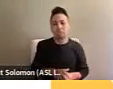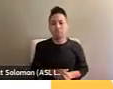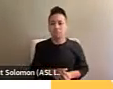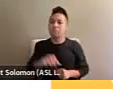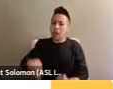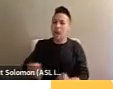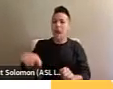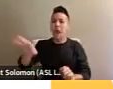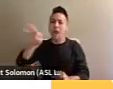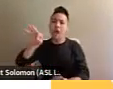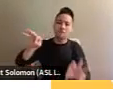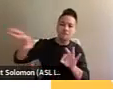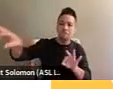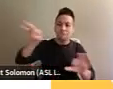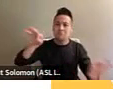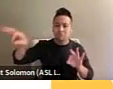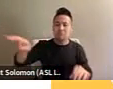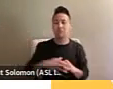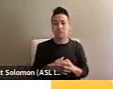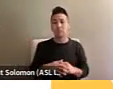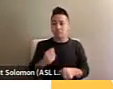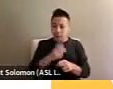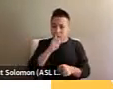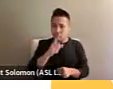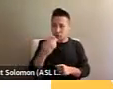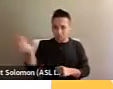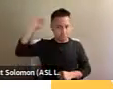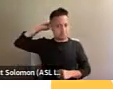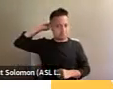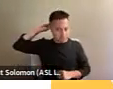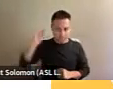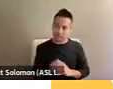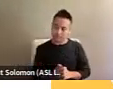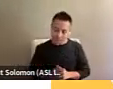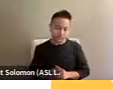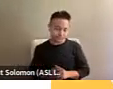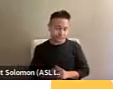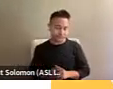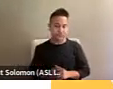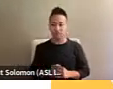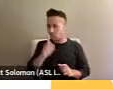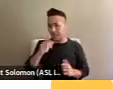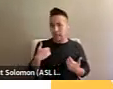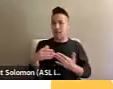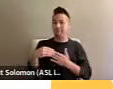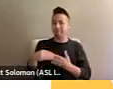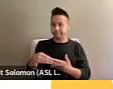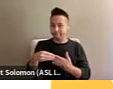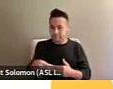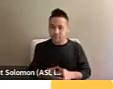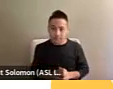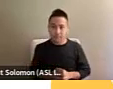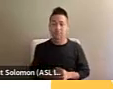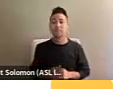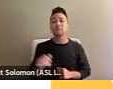keep that in mind, that it's not a one size fits all or nothing situation. And also, we